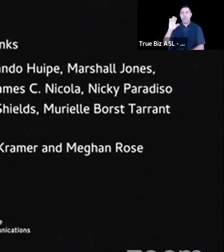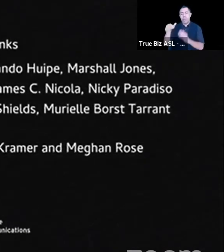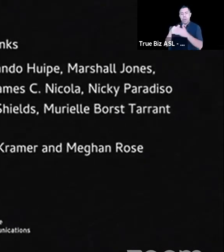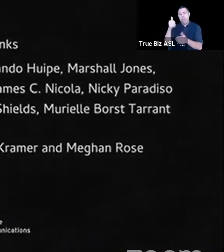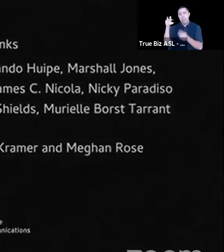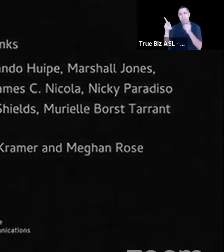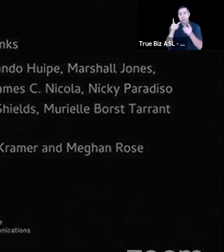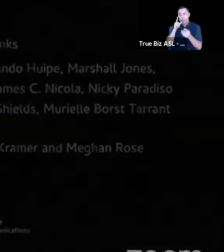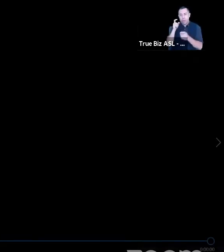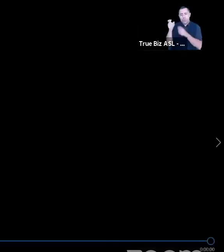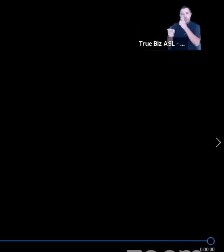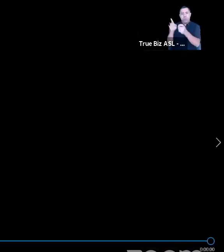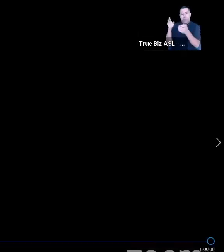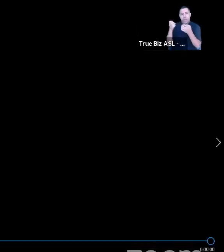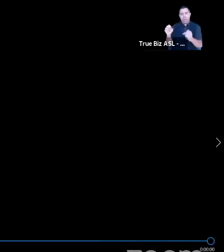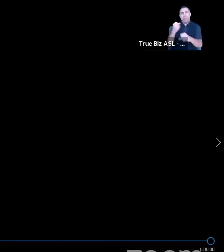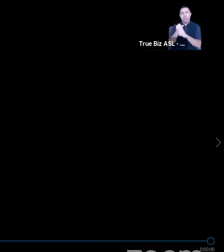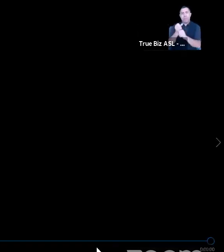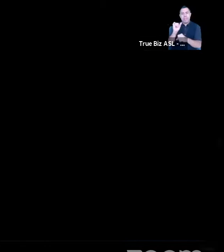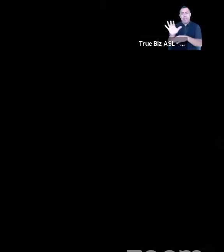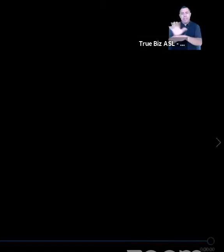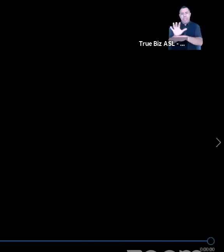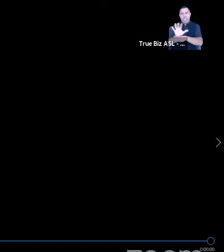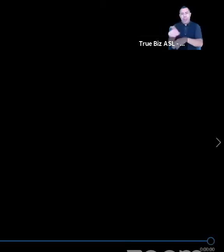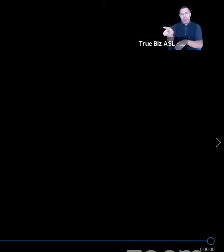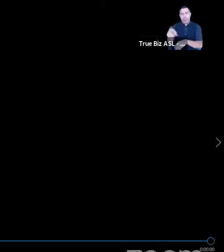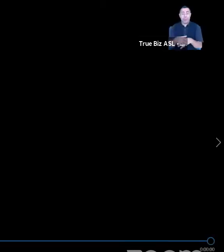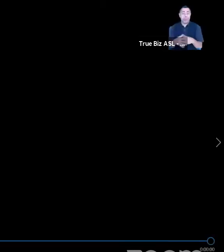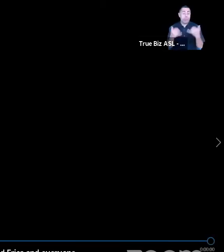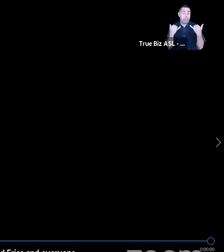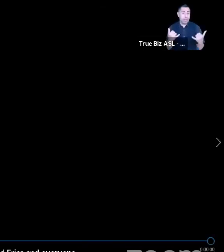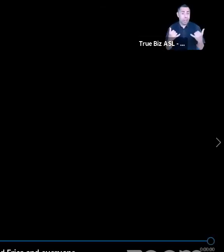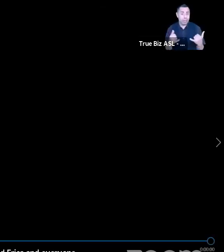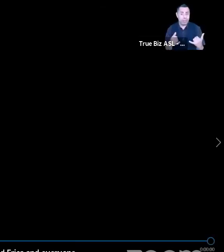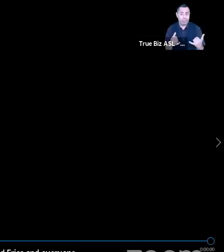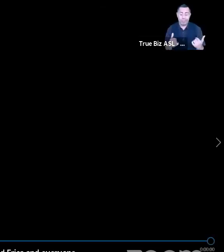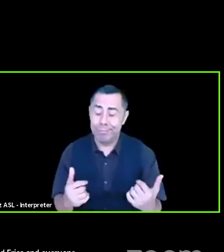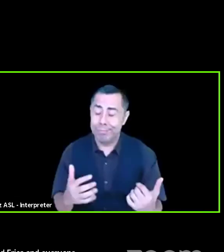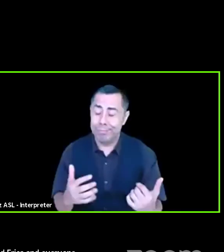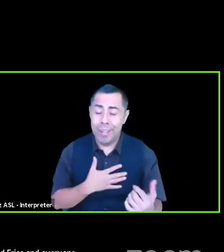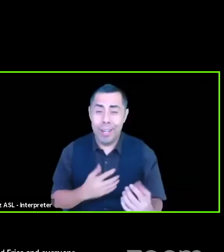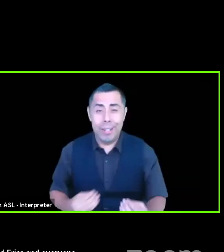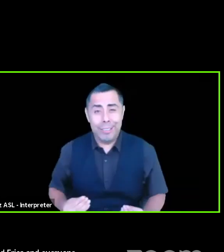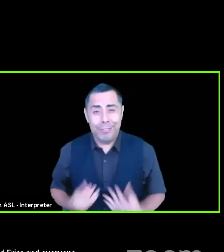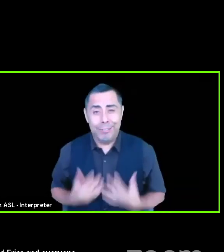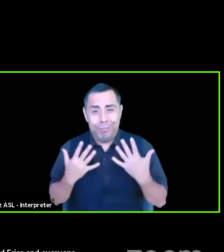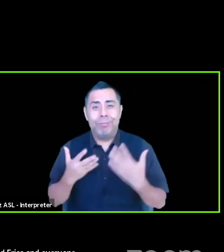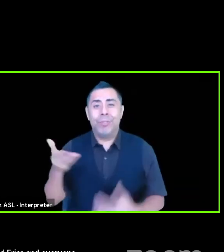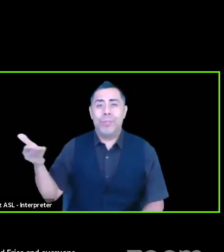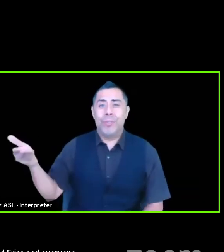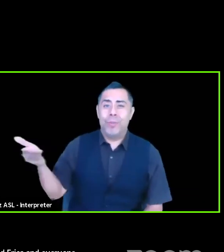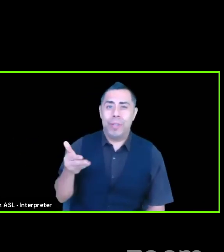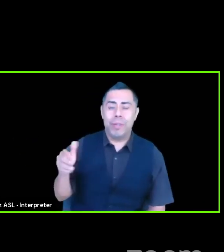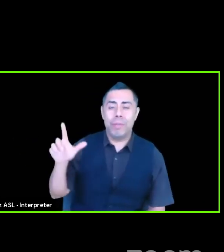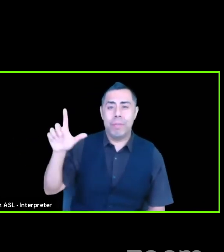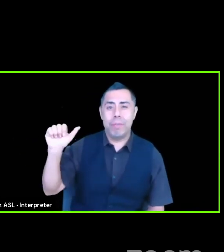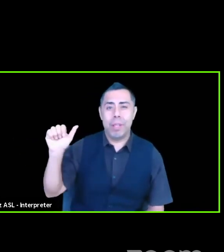video. And now, it's my great pleasure to welcome Larissa FastHorse to the